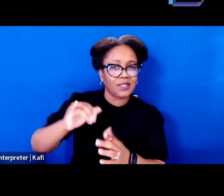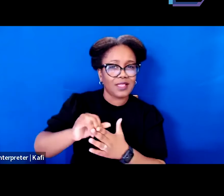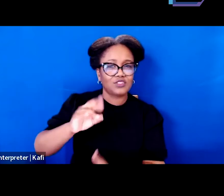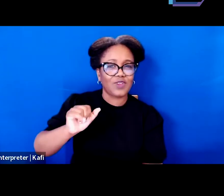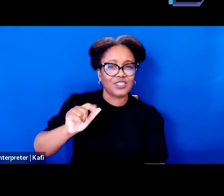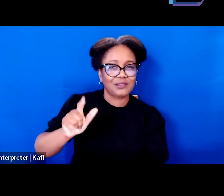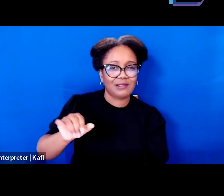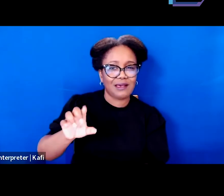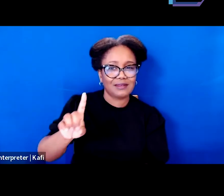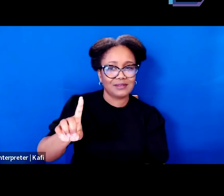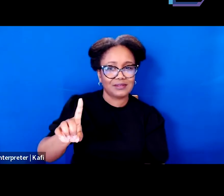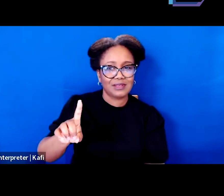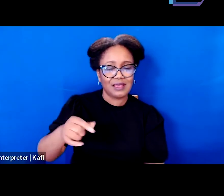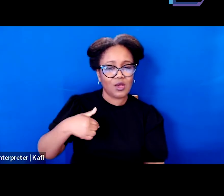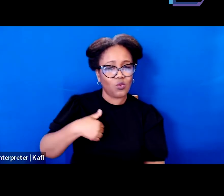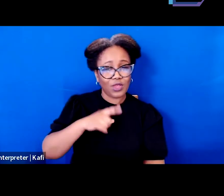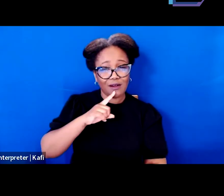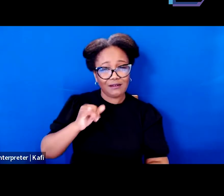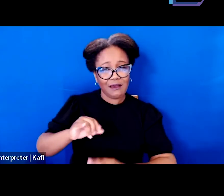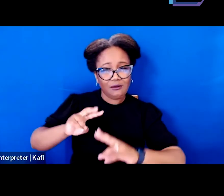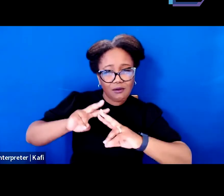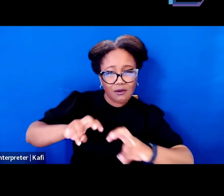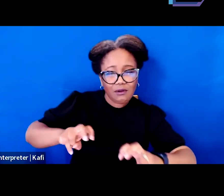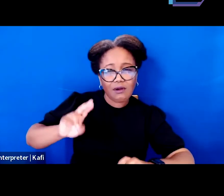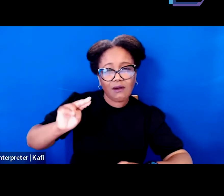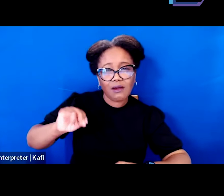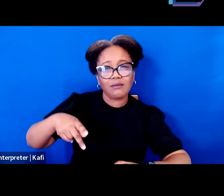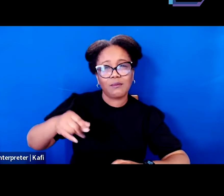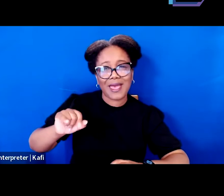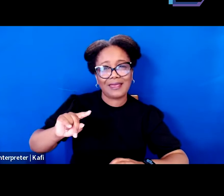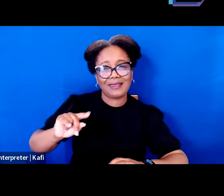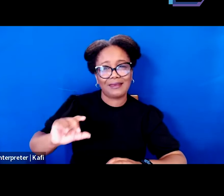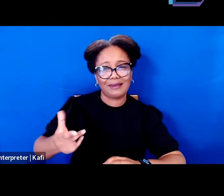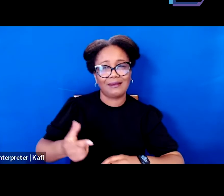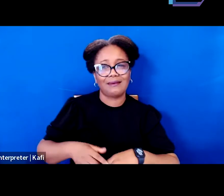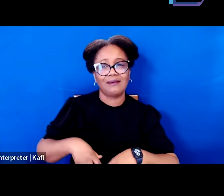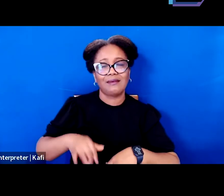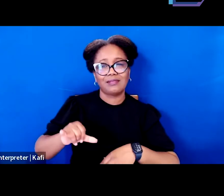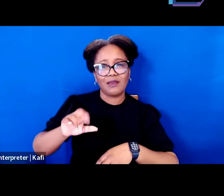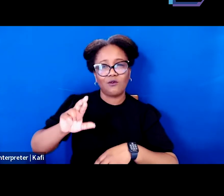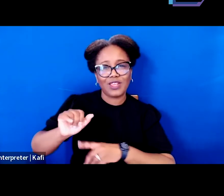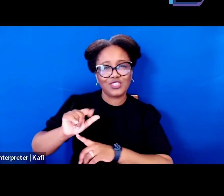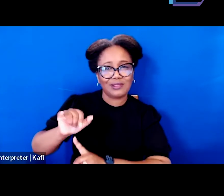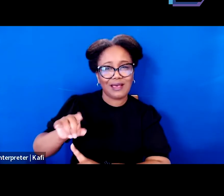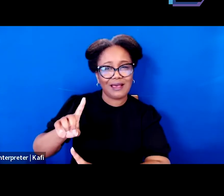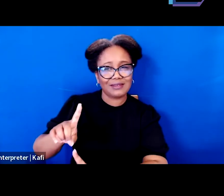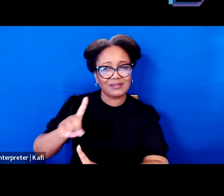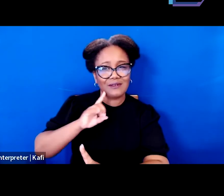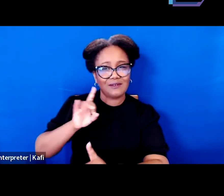land begets violence against women. And when she makes that statement, she's commenting certainly on the ways in